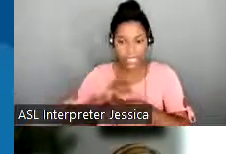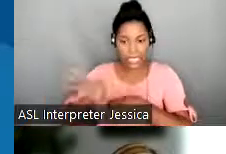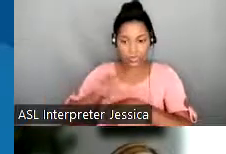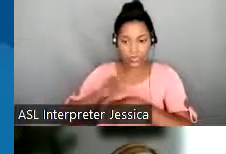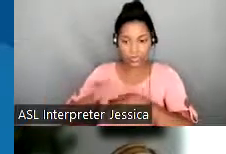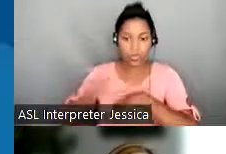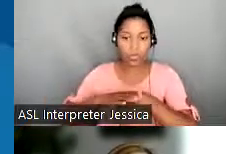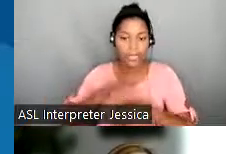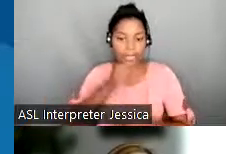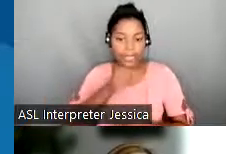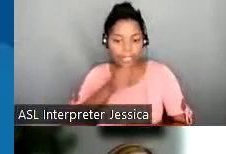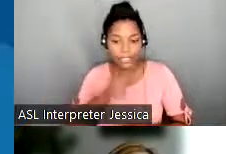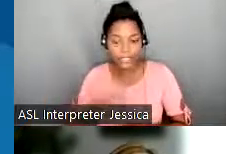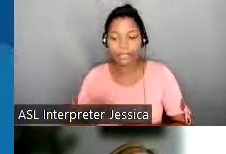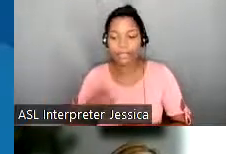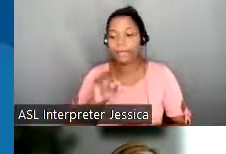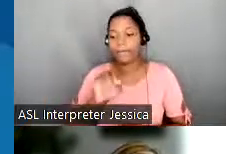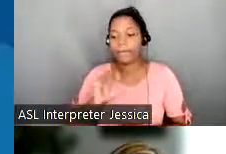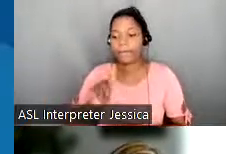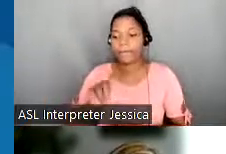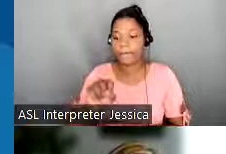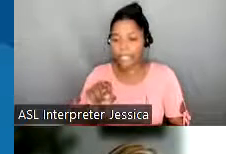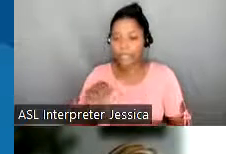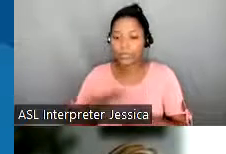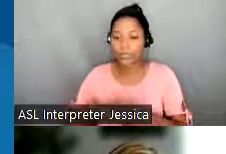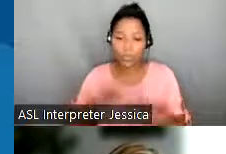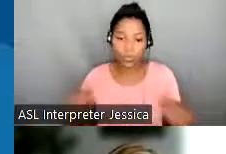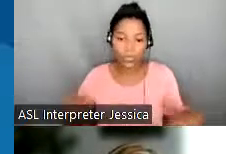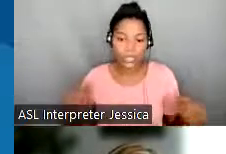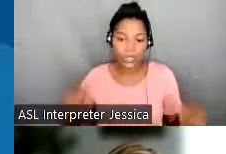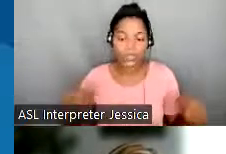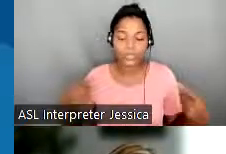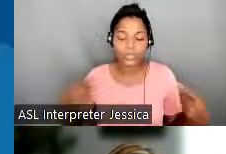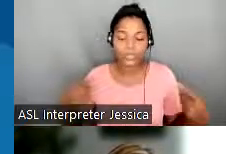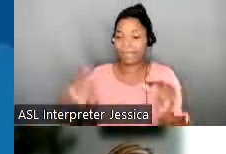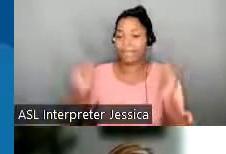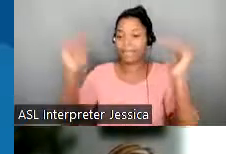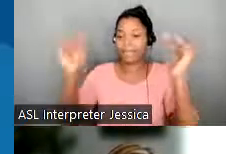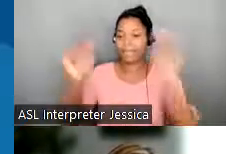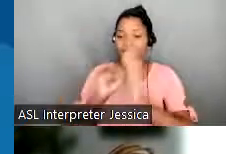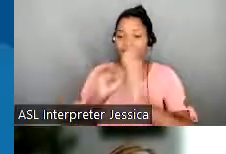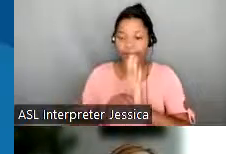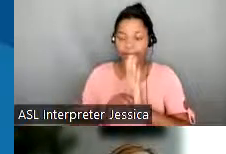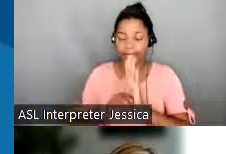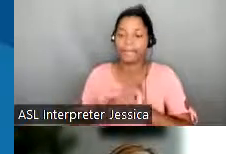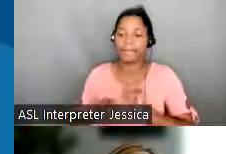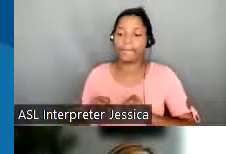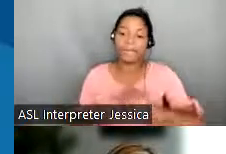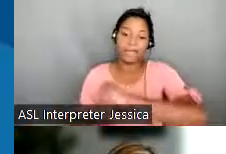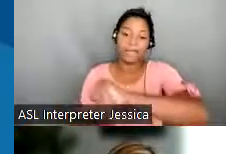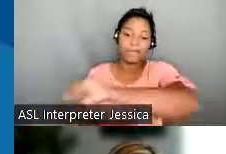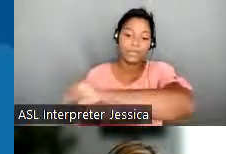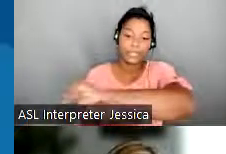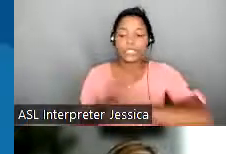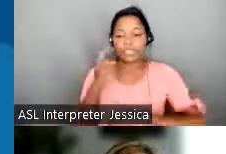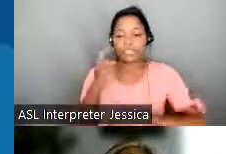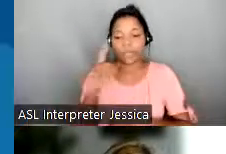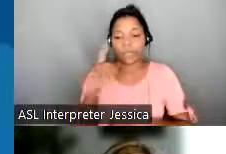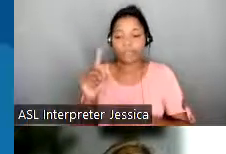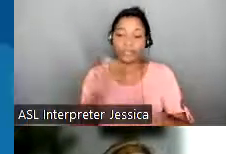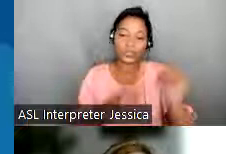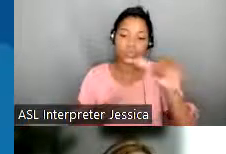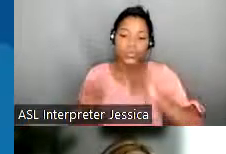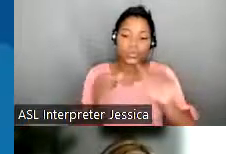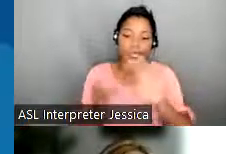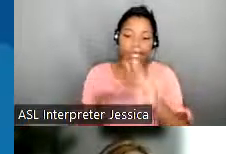Aging, Meals on Wheels America, Advancing States, U.S. Aging, Foundation for Social Connection, and AARP